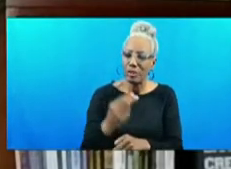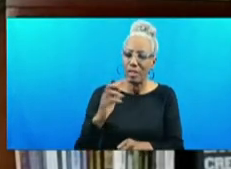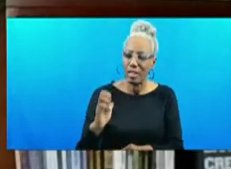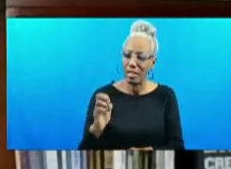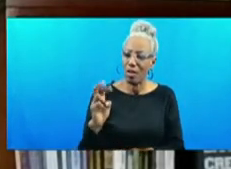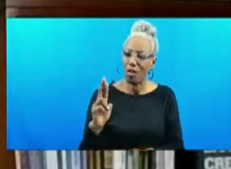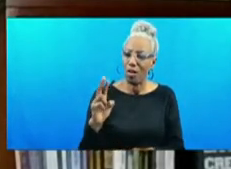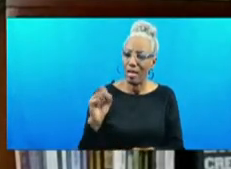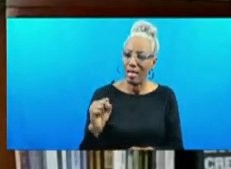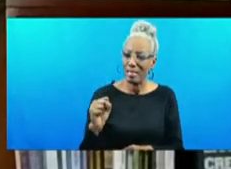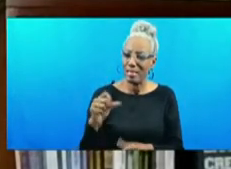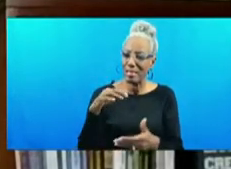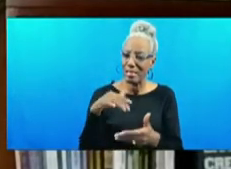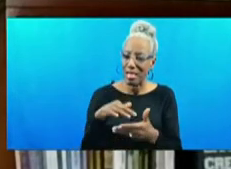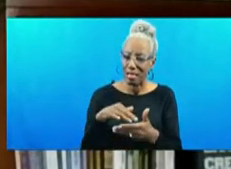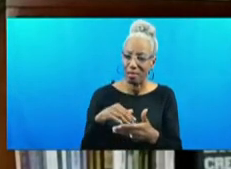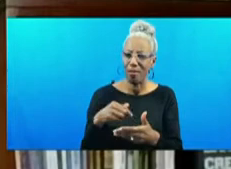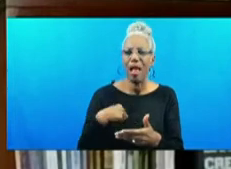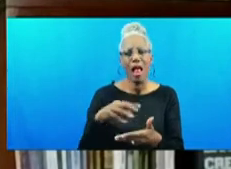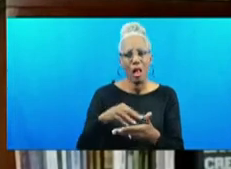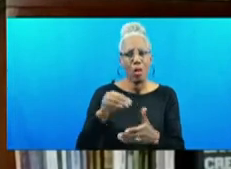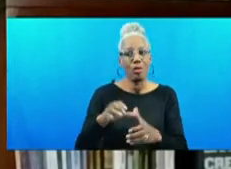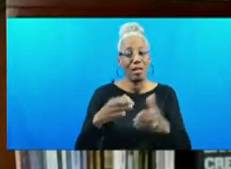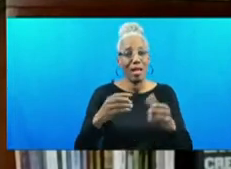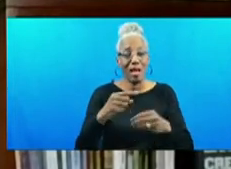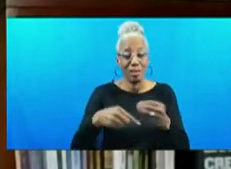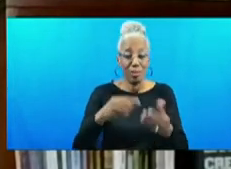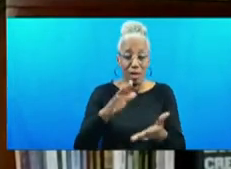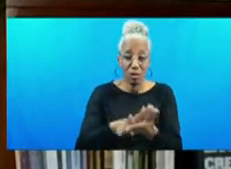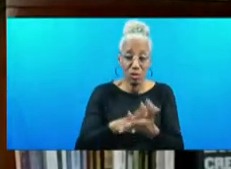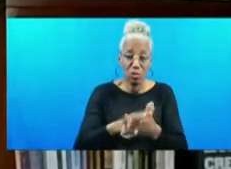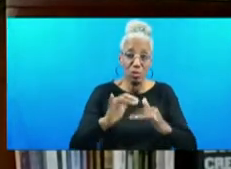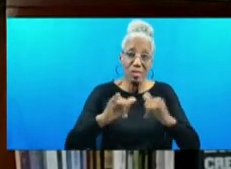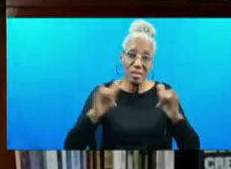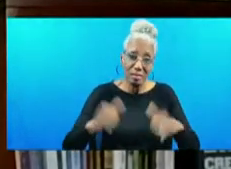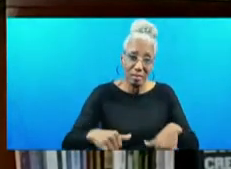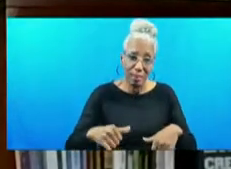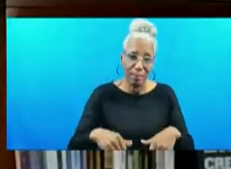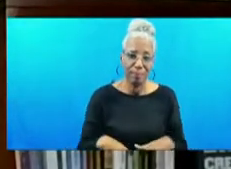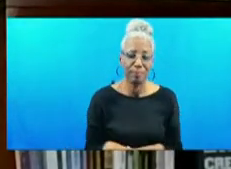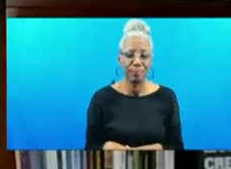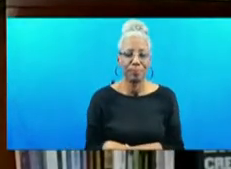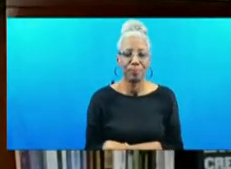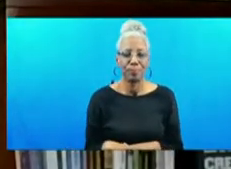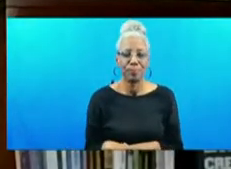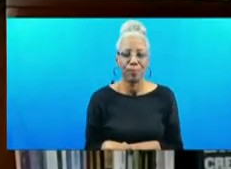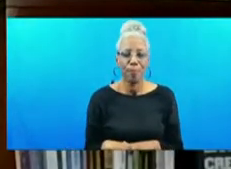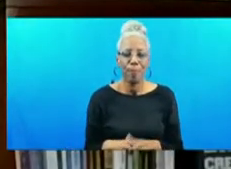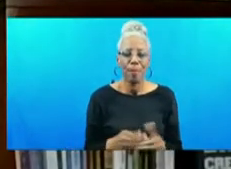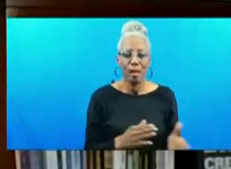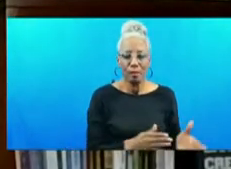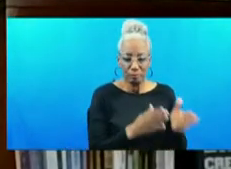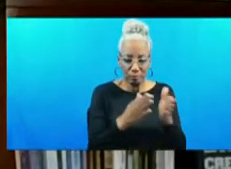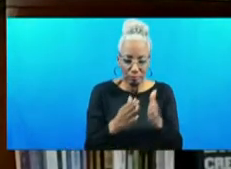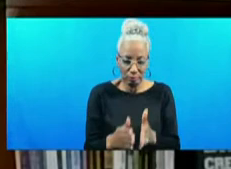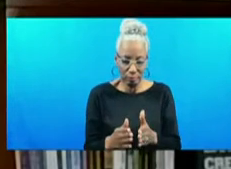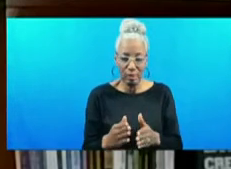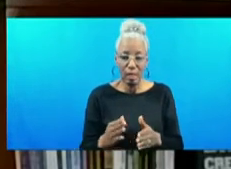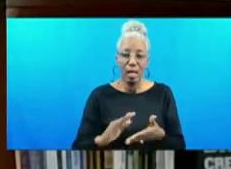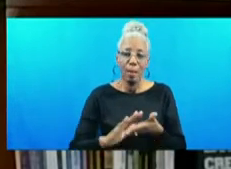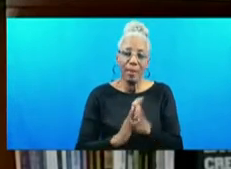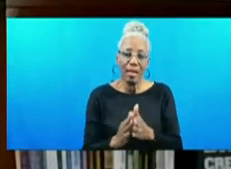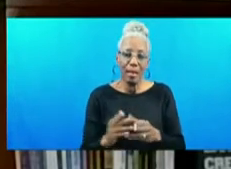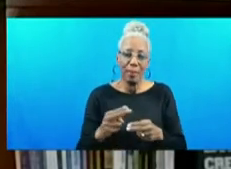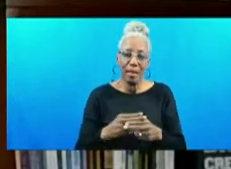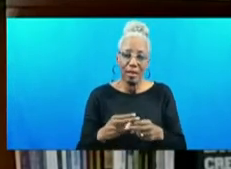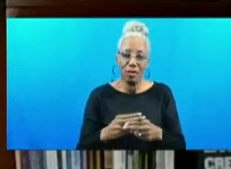During my tenure as interim superintendent and serving one of the largest school systems, we've been able to accomplish some things, serving one